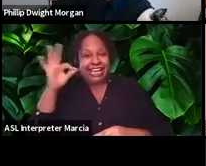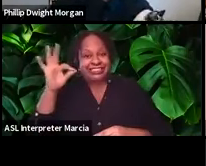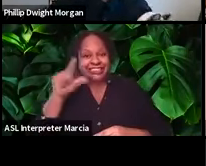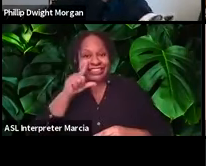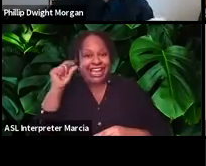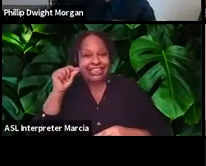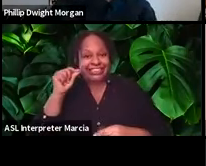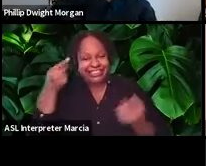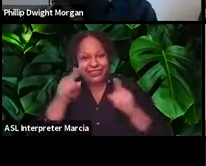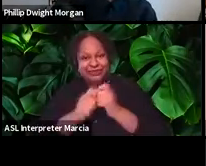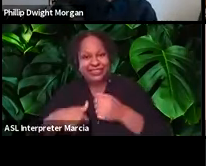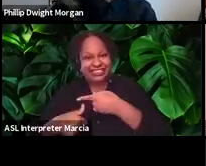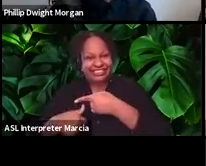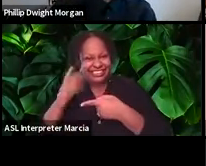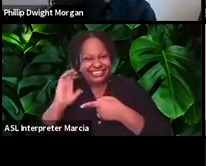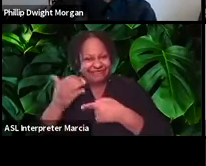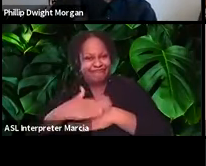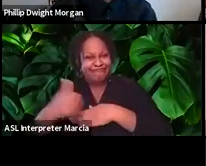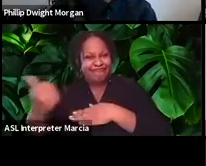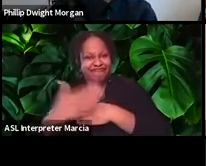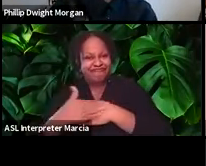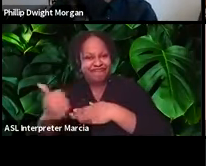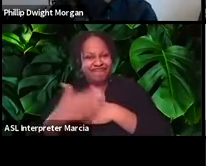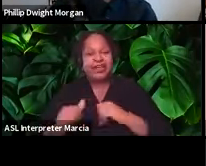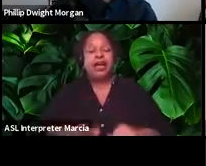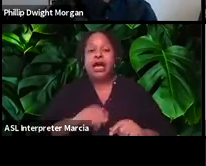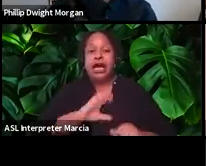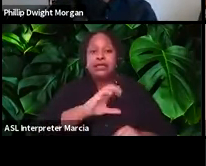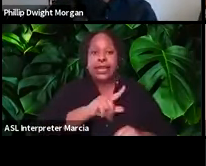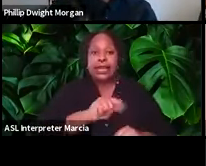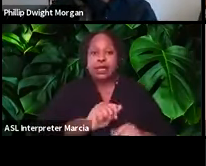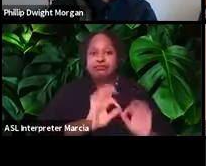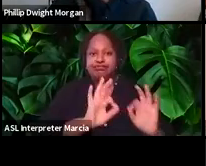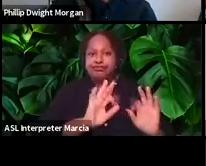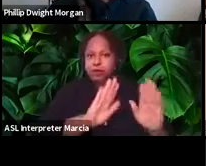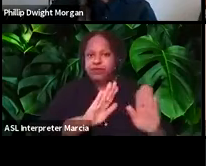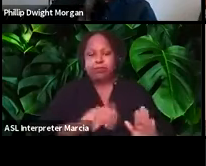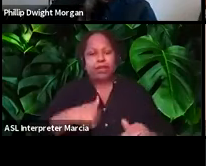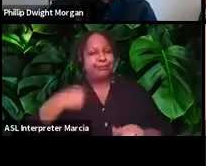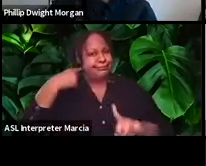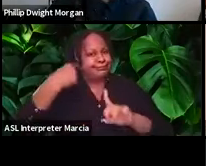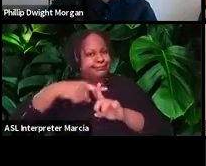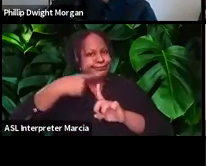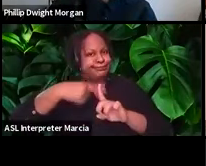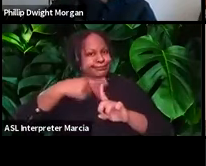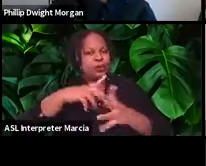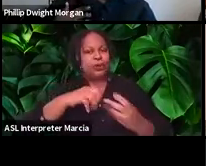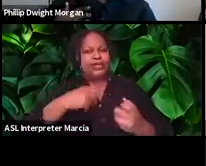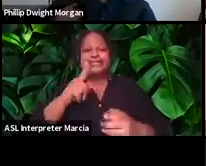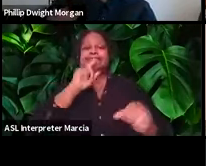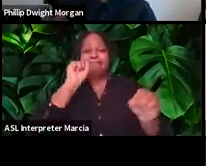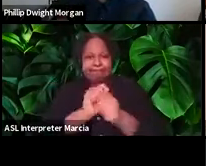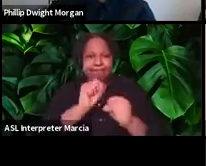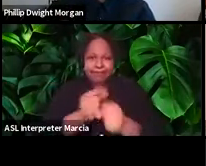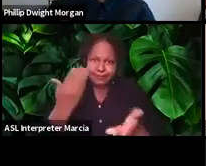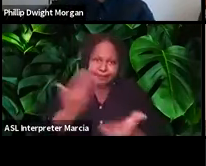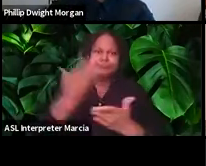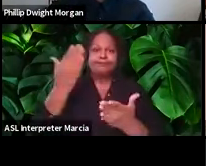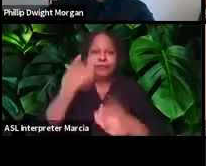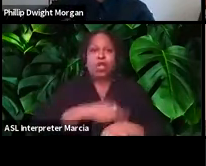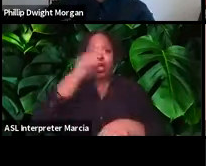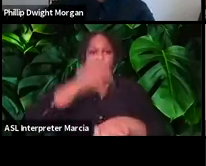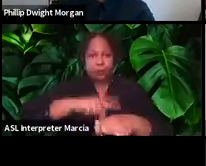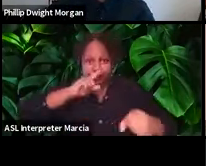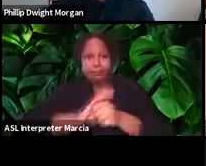Uh-huh. But yeah, Celina, that was wonderful. But yes, as much as I'm optimistic, I'm looking for some real long-term